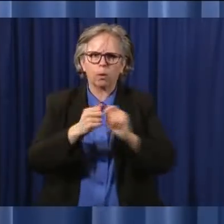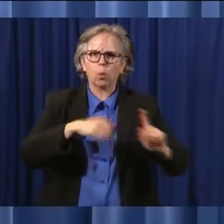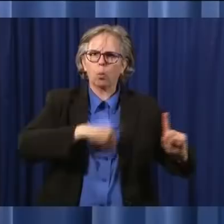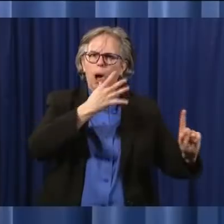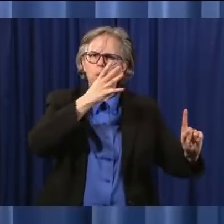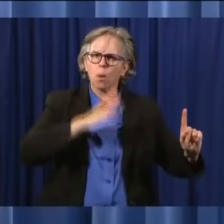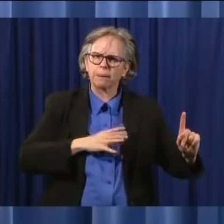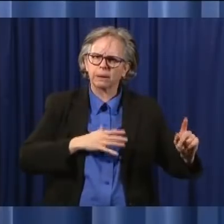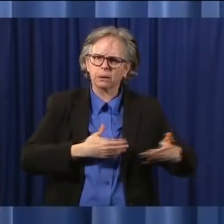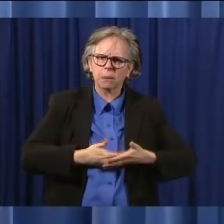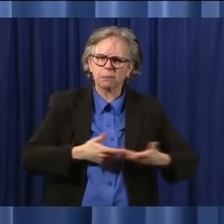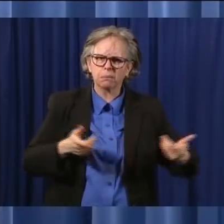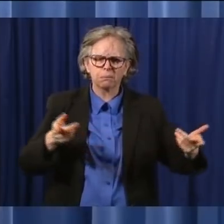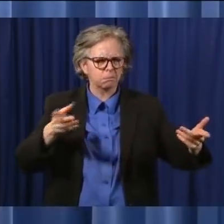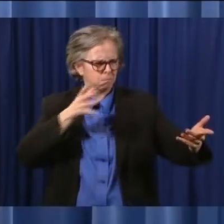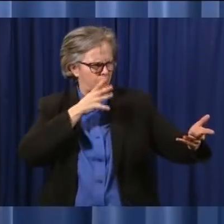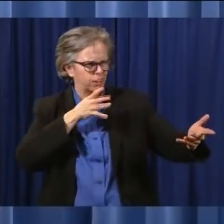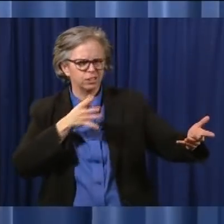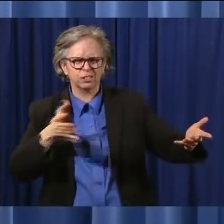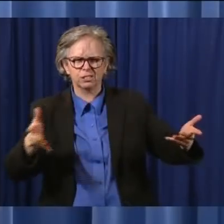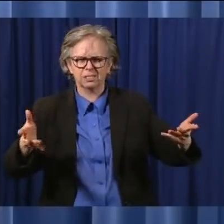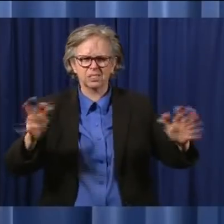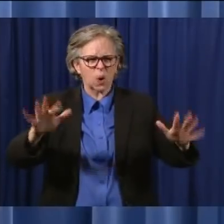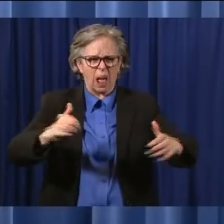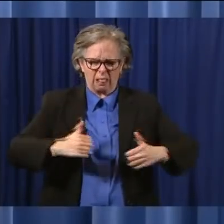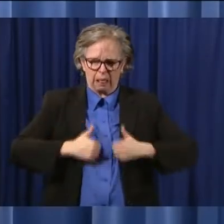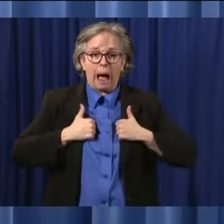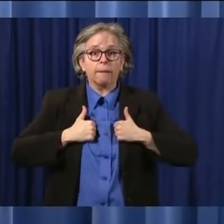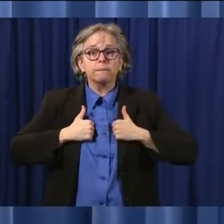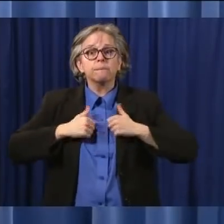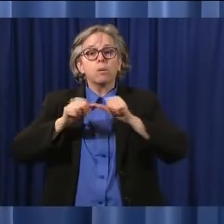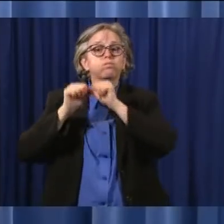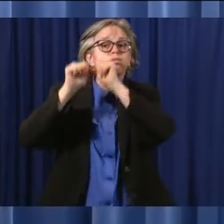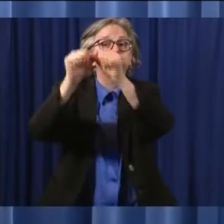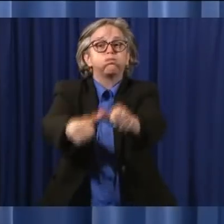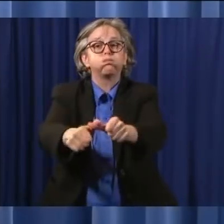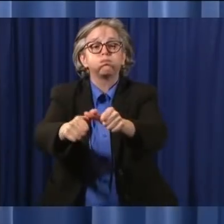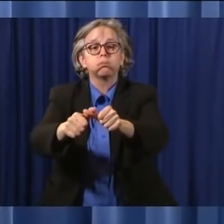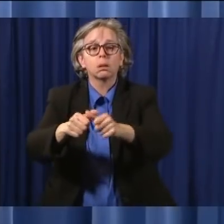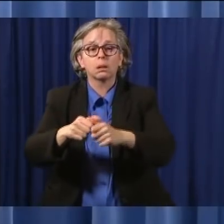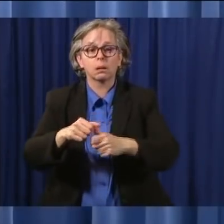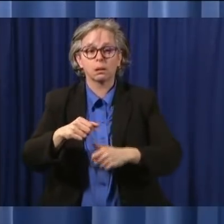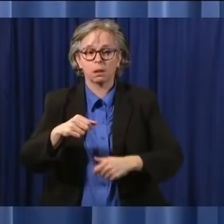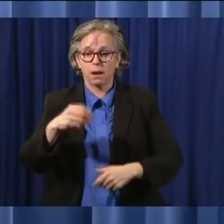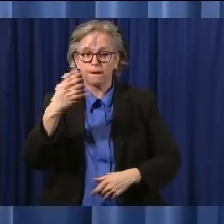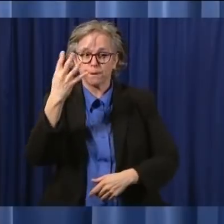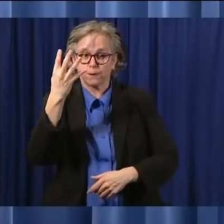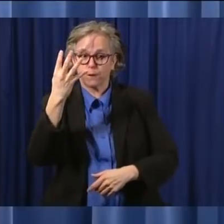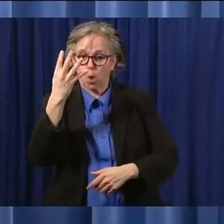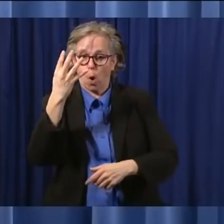American Ohioans is 4 years shorter than that of white Ohioans.